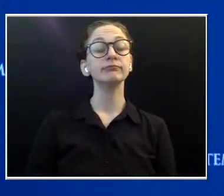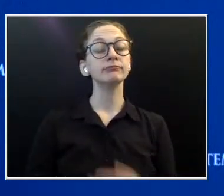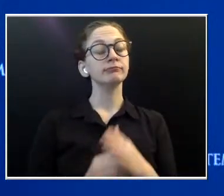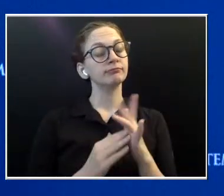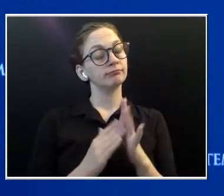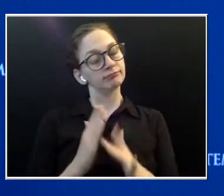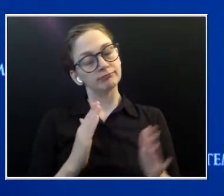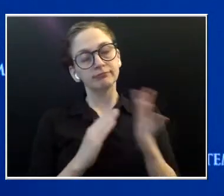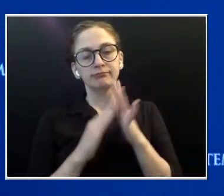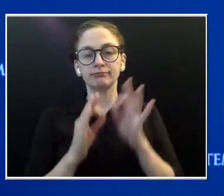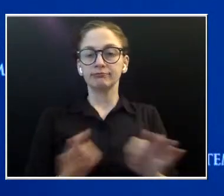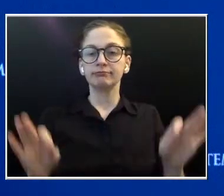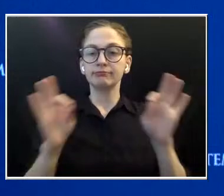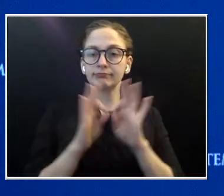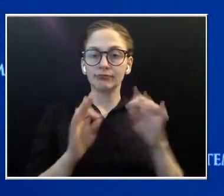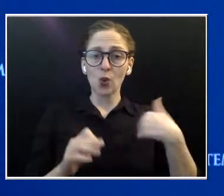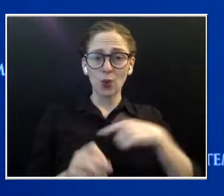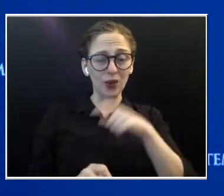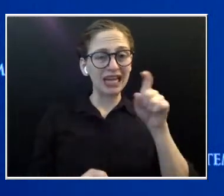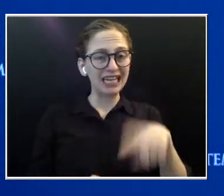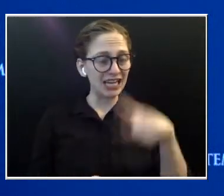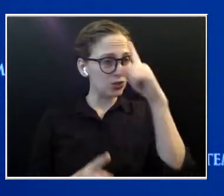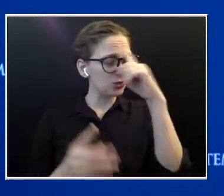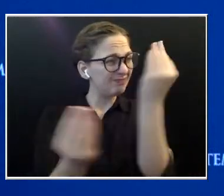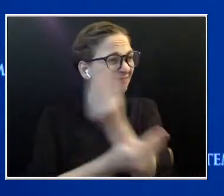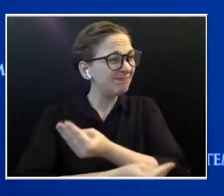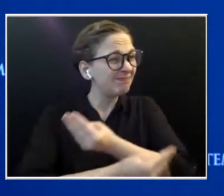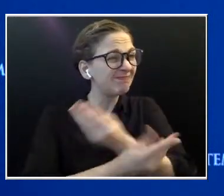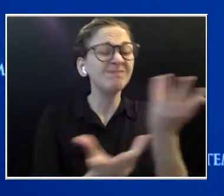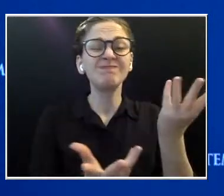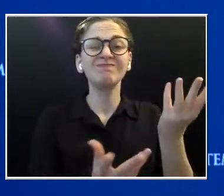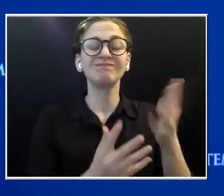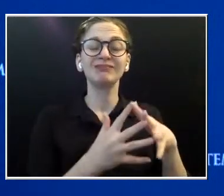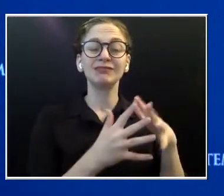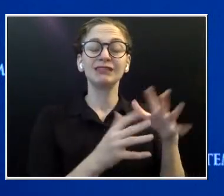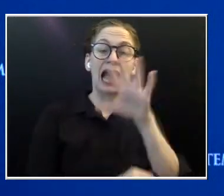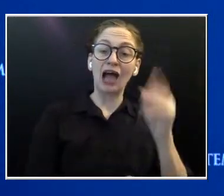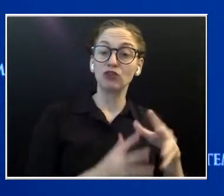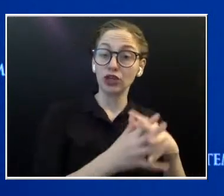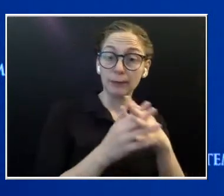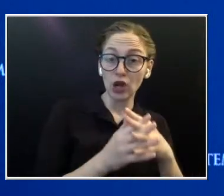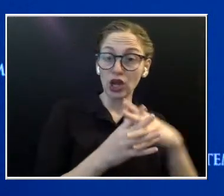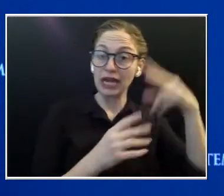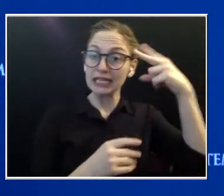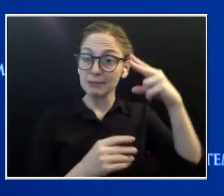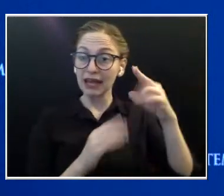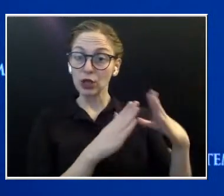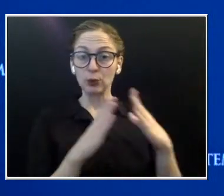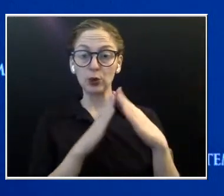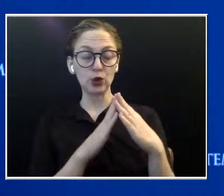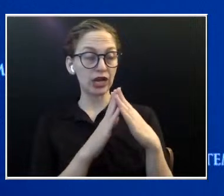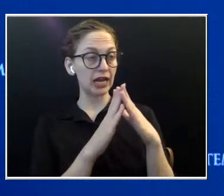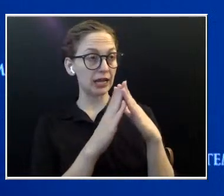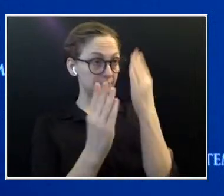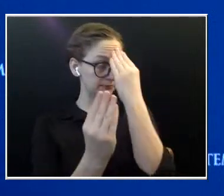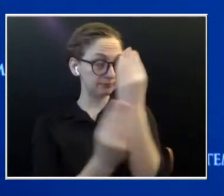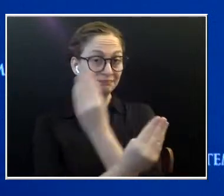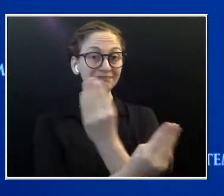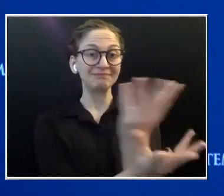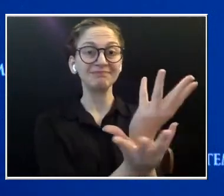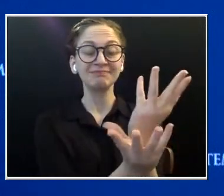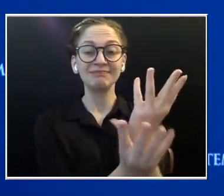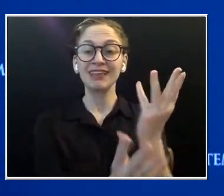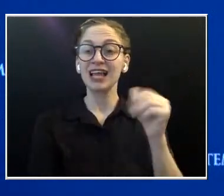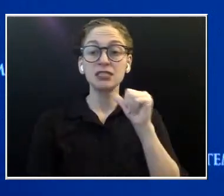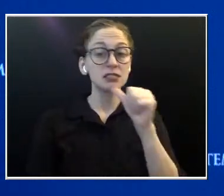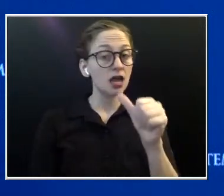word out to the African American Hispanic community for the affected people. This is not a very rare disease. 100,000 Americans